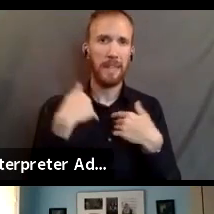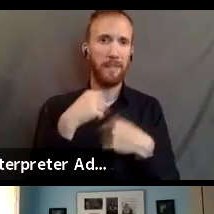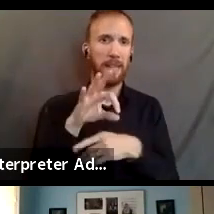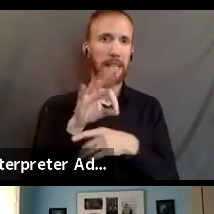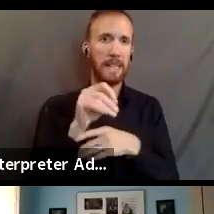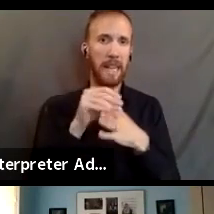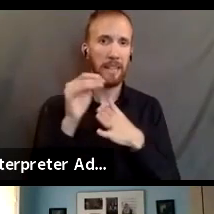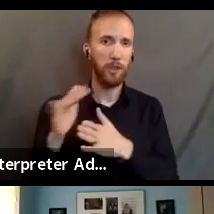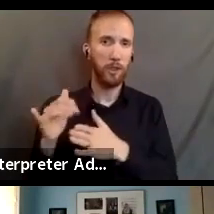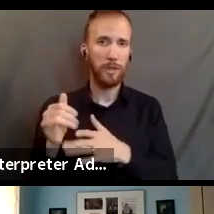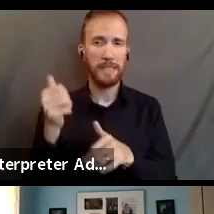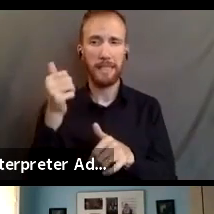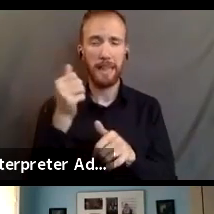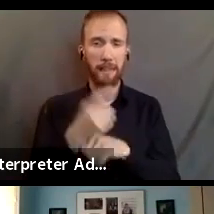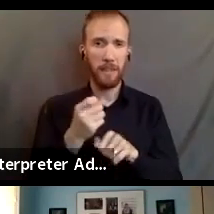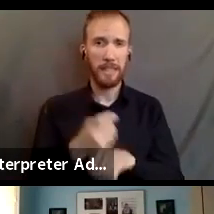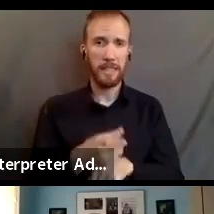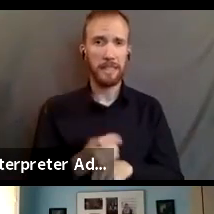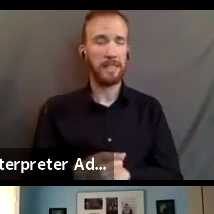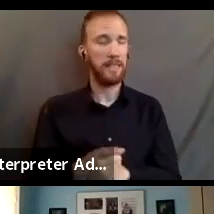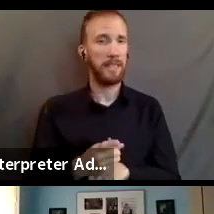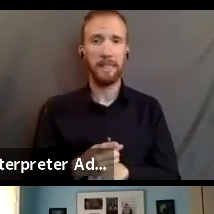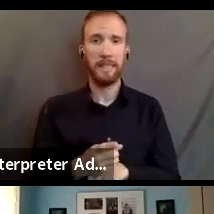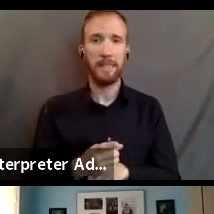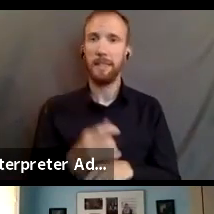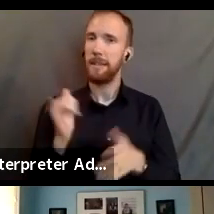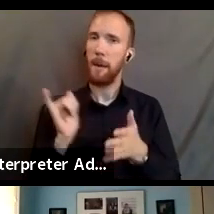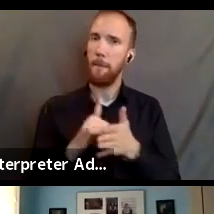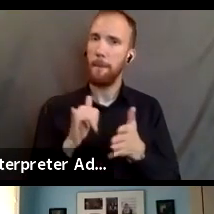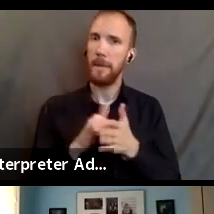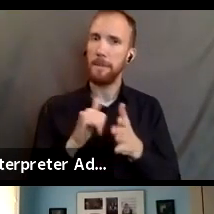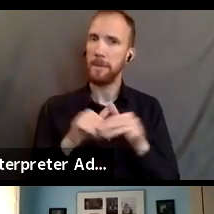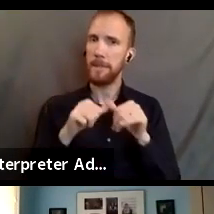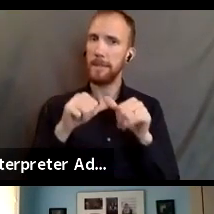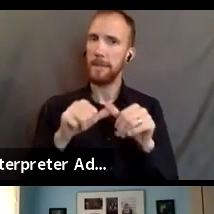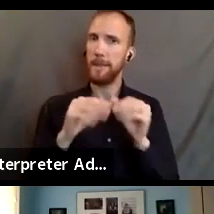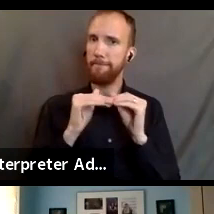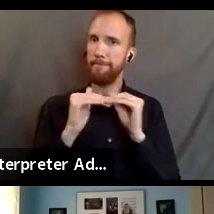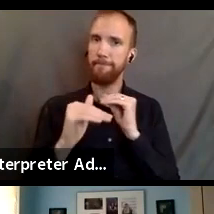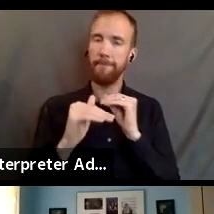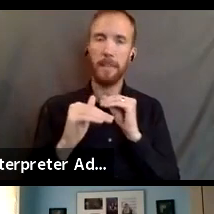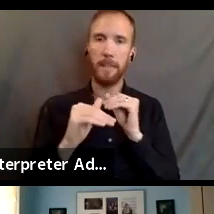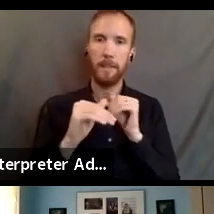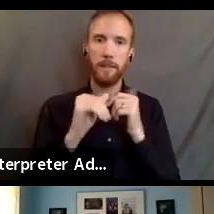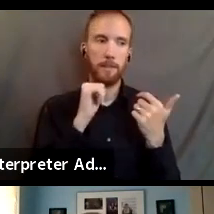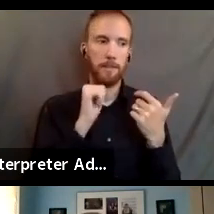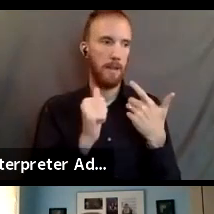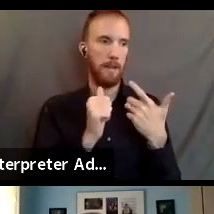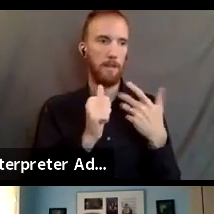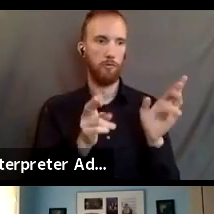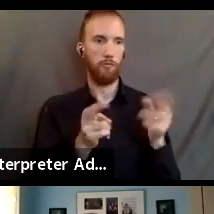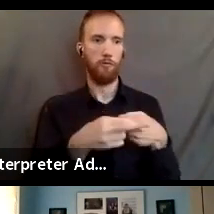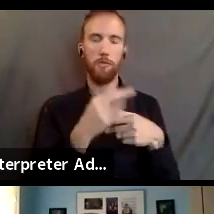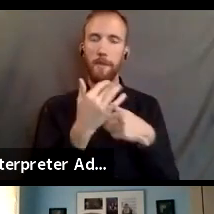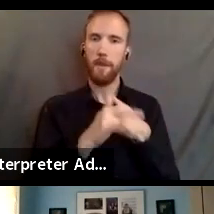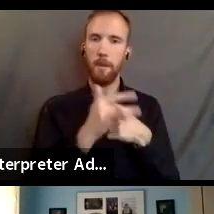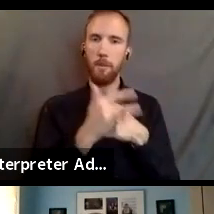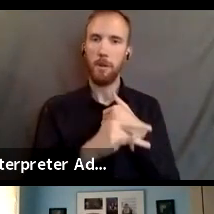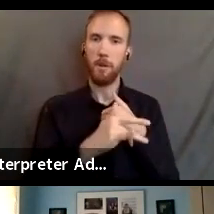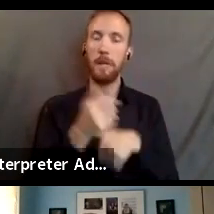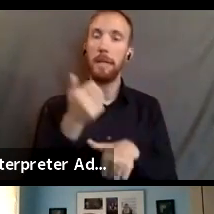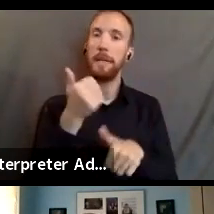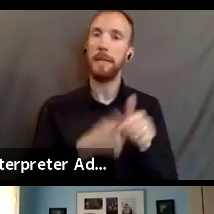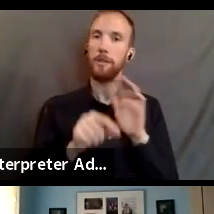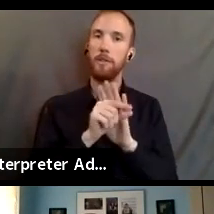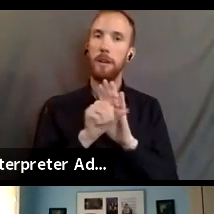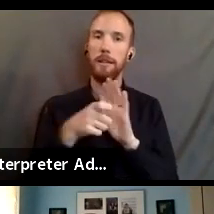kindergarten class it is impossible to sustain the structure there are no rooms available each grade needs three classrooms and